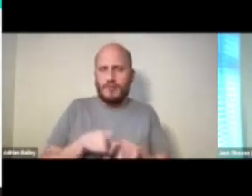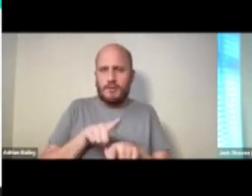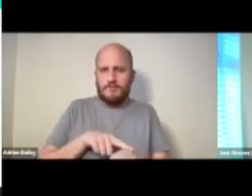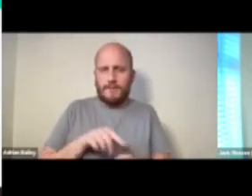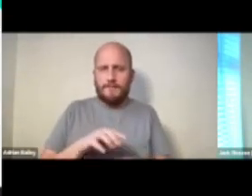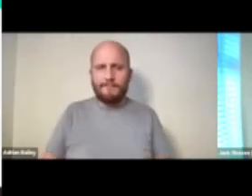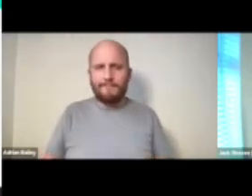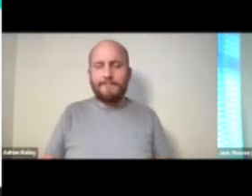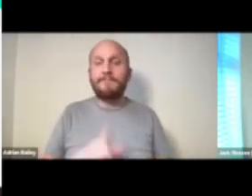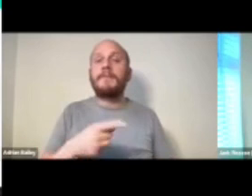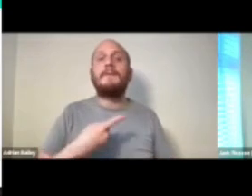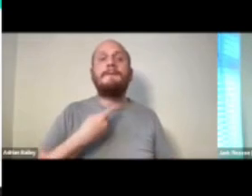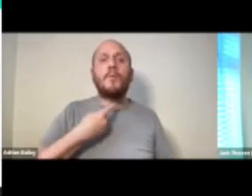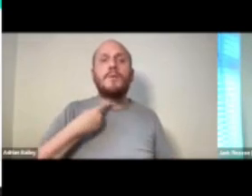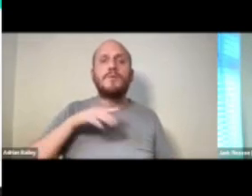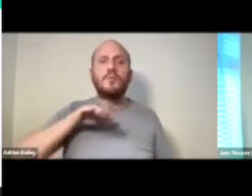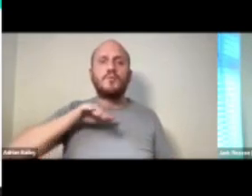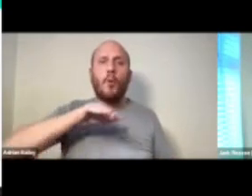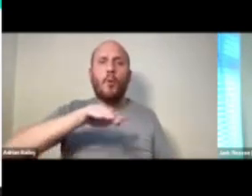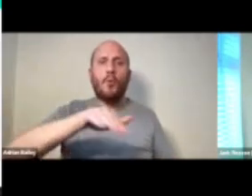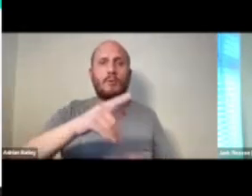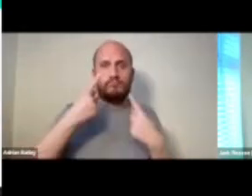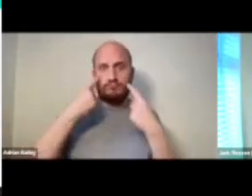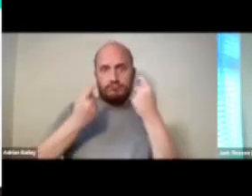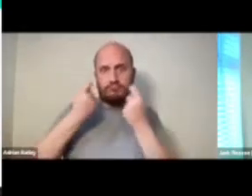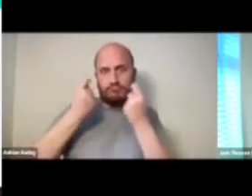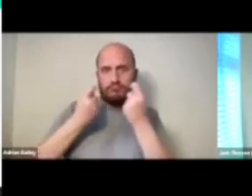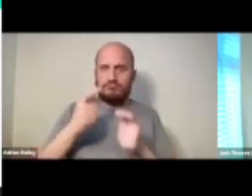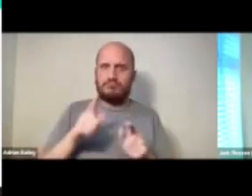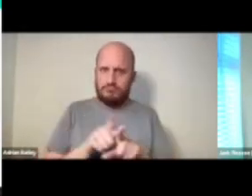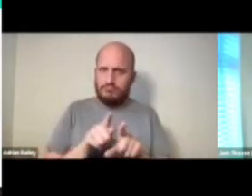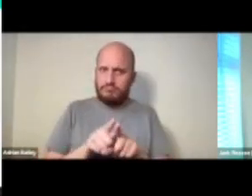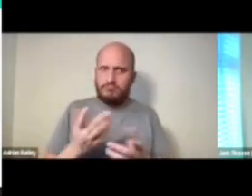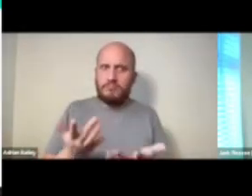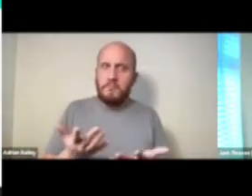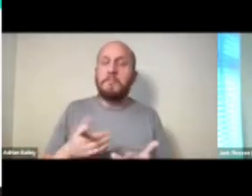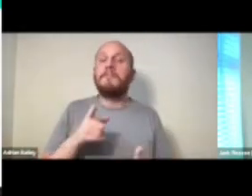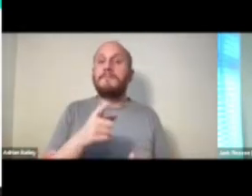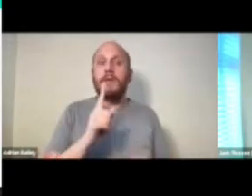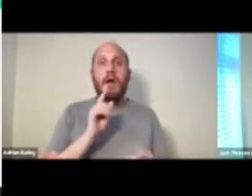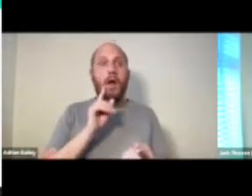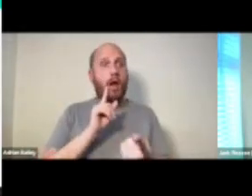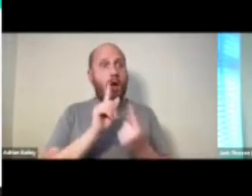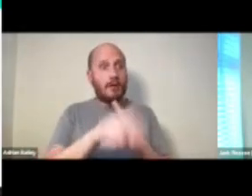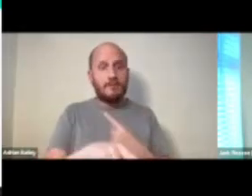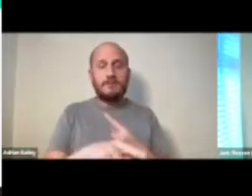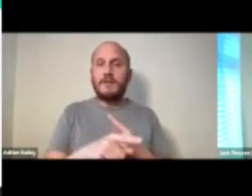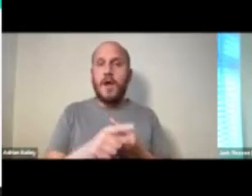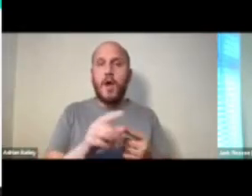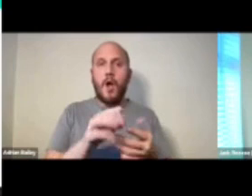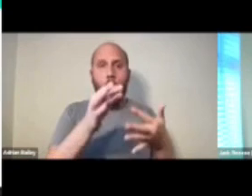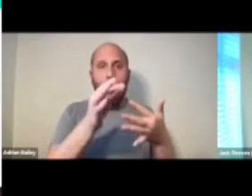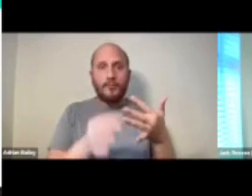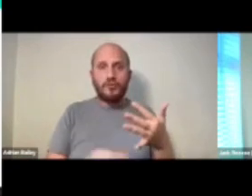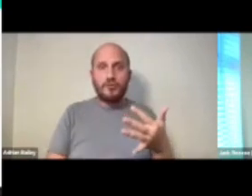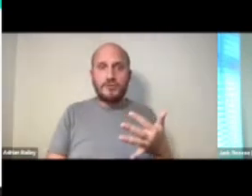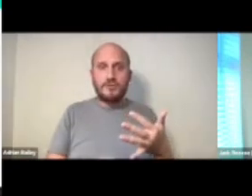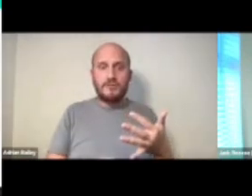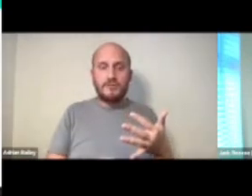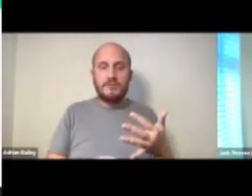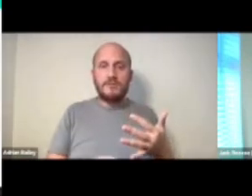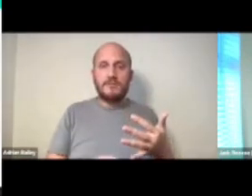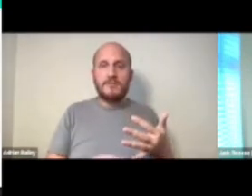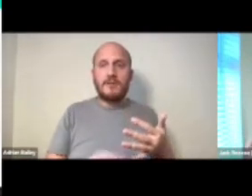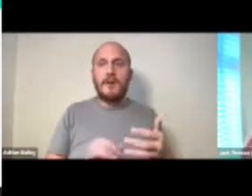Tone of voice can also have a major effect. When using answer options and scales, to give a slightly hammy example, you